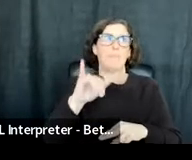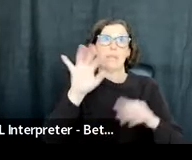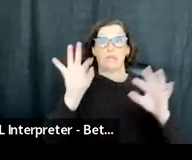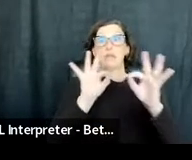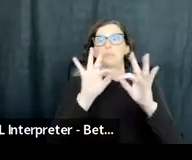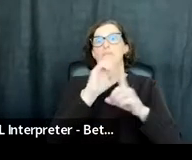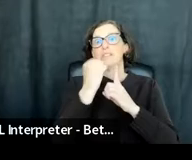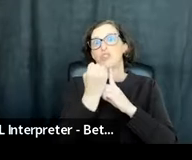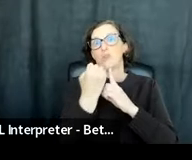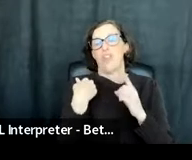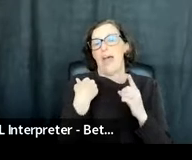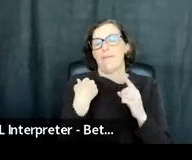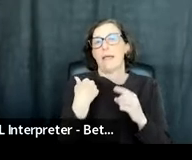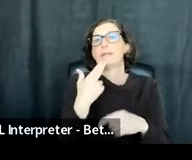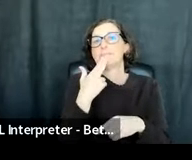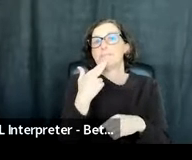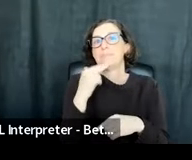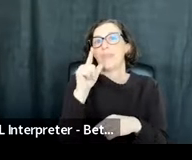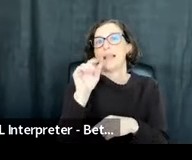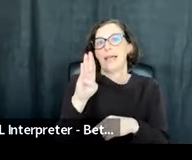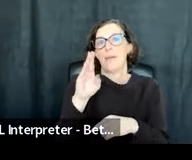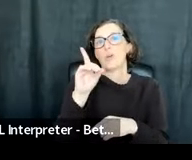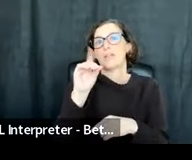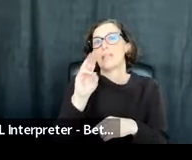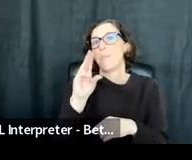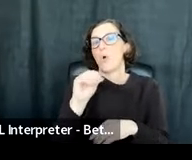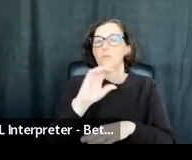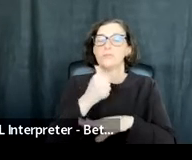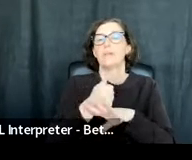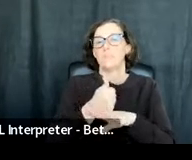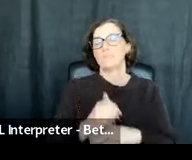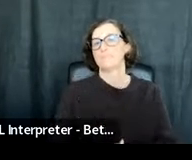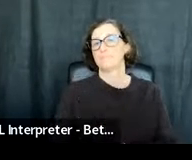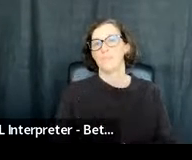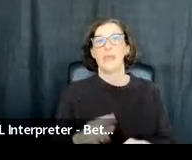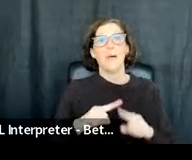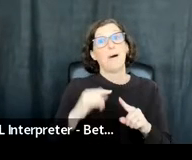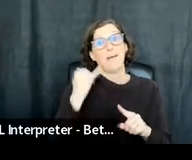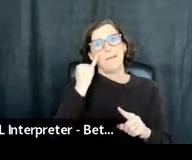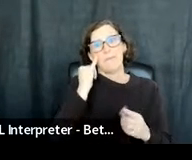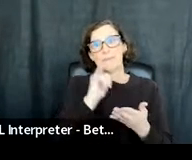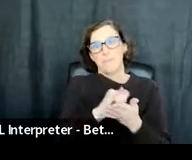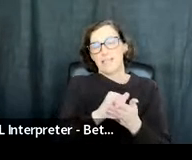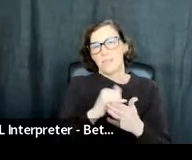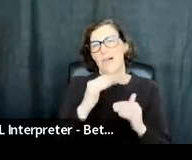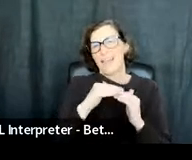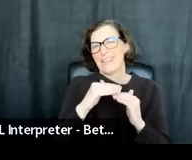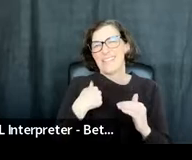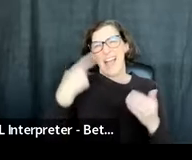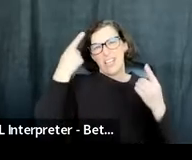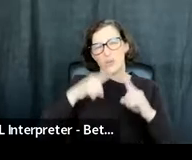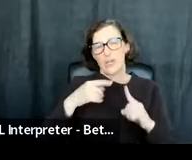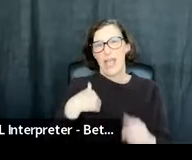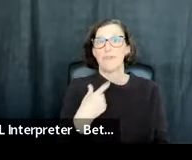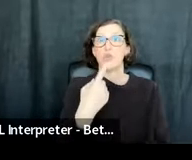lab, a little demo center. So, but if not, at least I agree, just having one of the